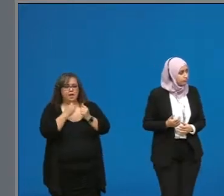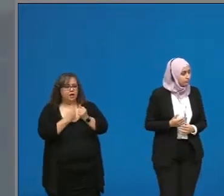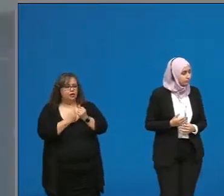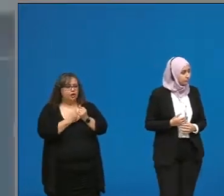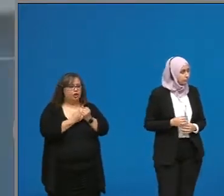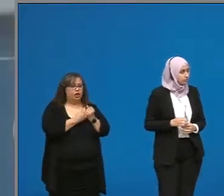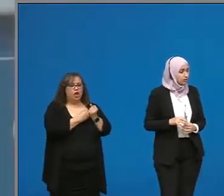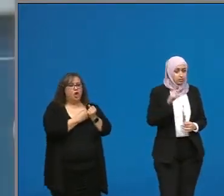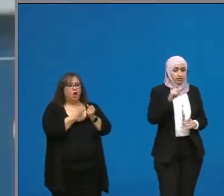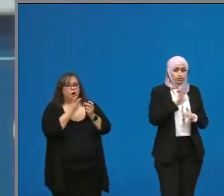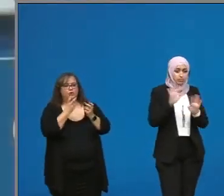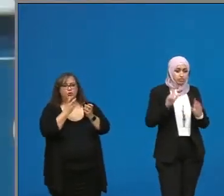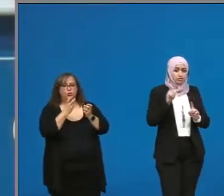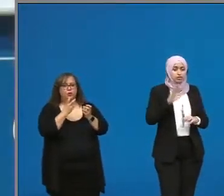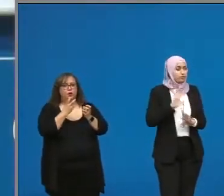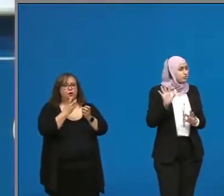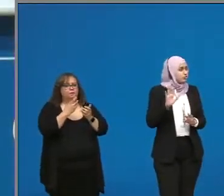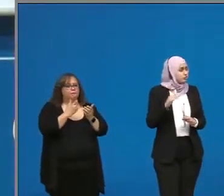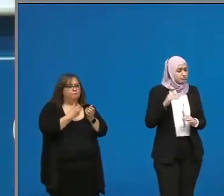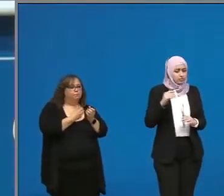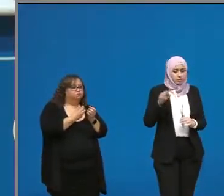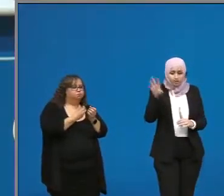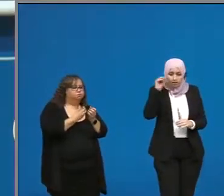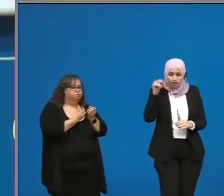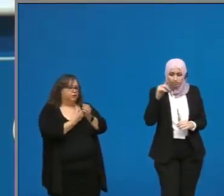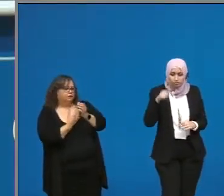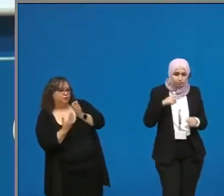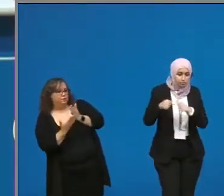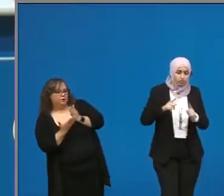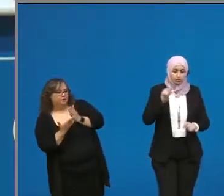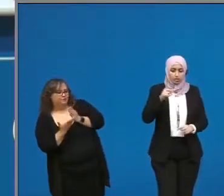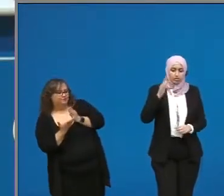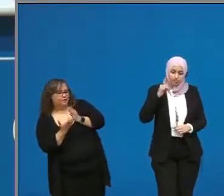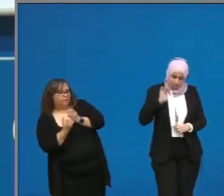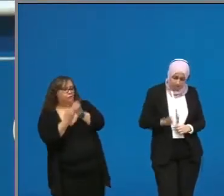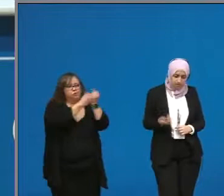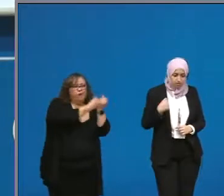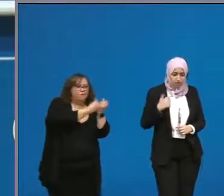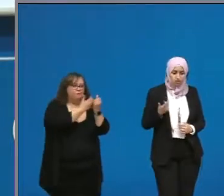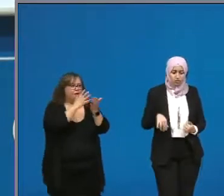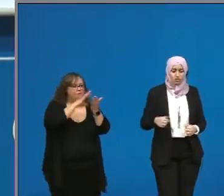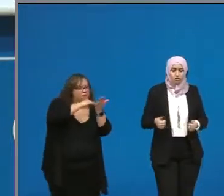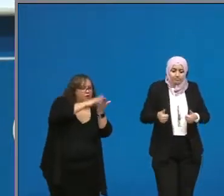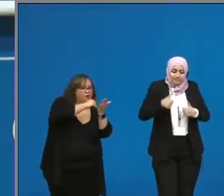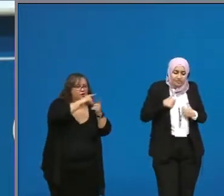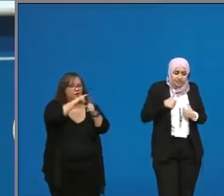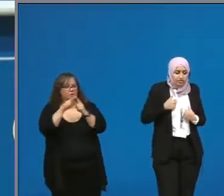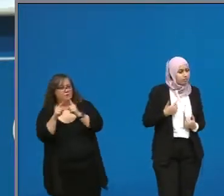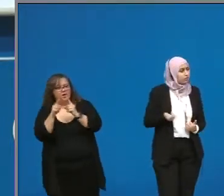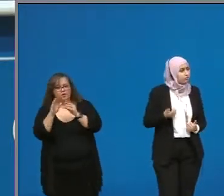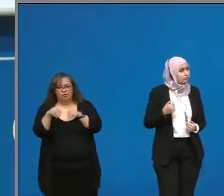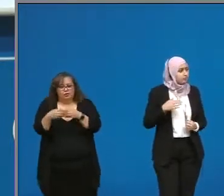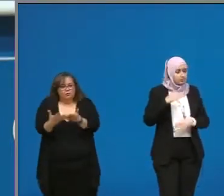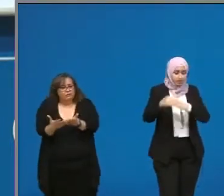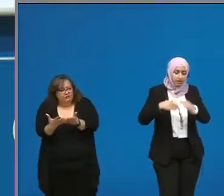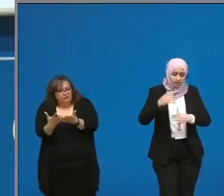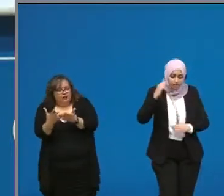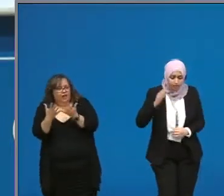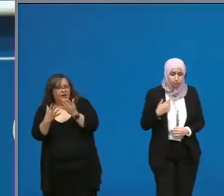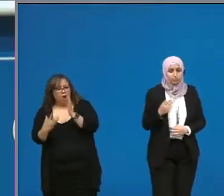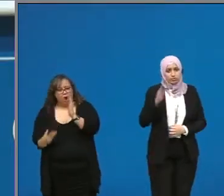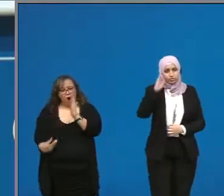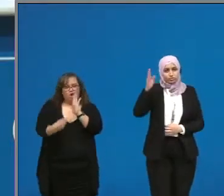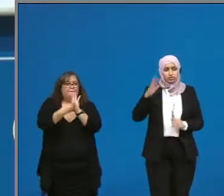learning practice that we have. And that is the underriding most important thing. So I appreciate it's late. I thought I was going to be speaking an hour and 5 minutes